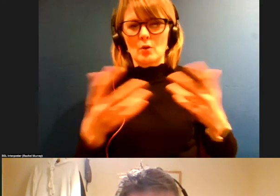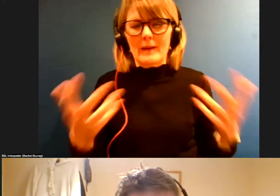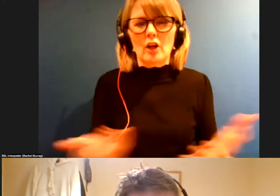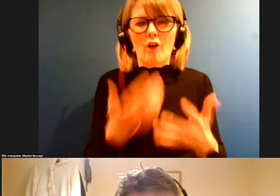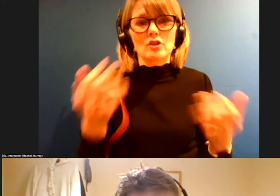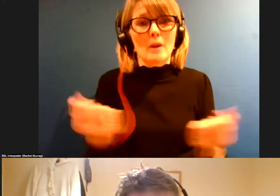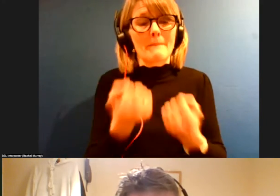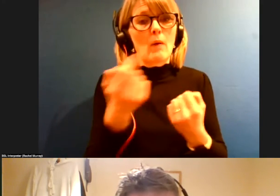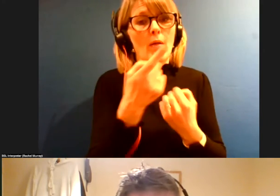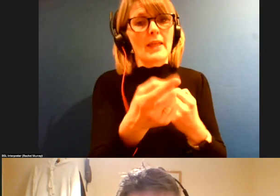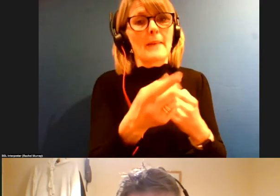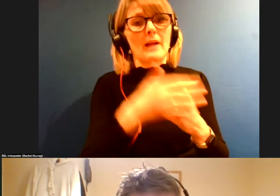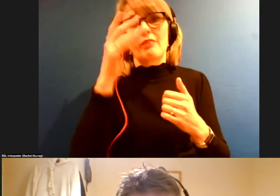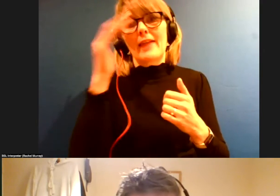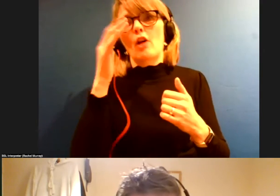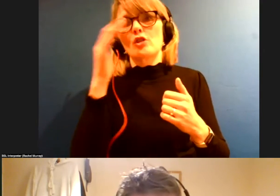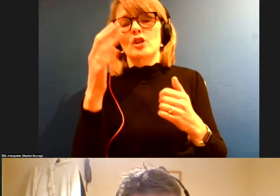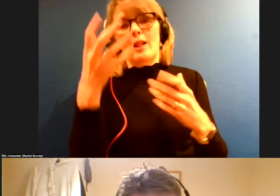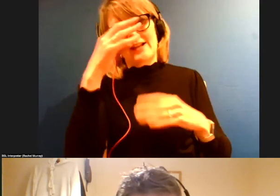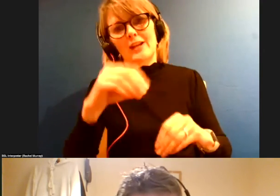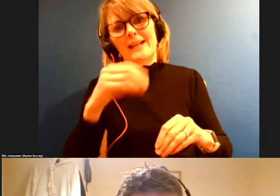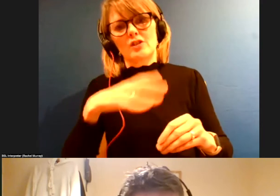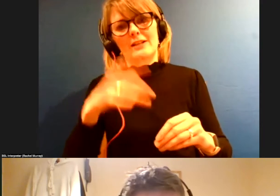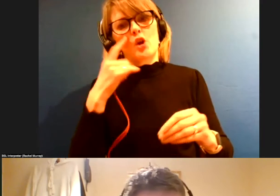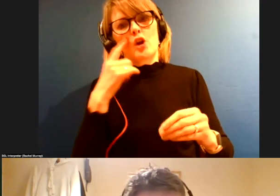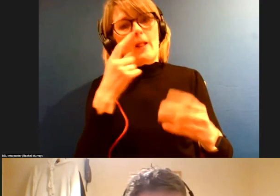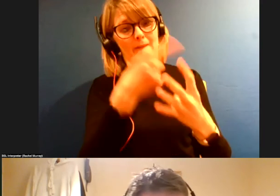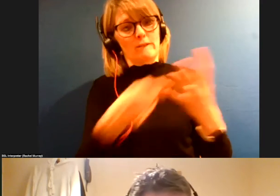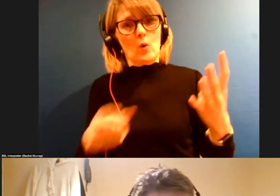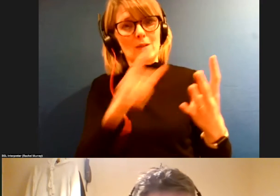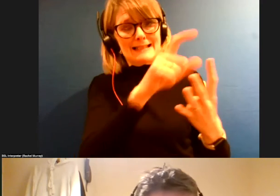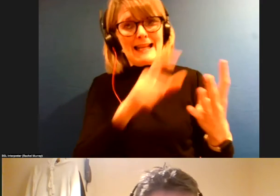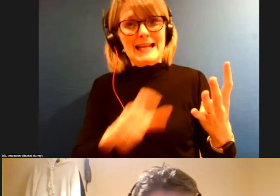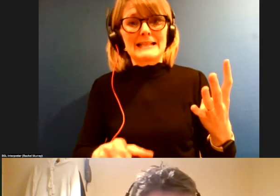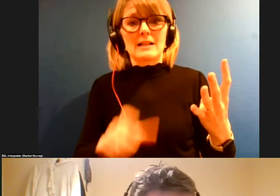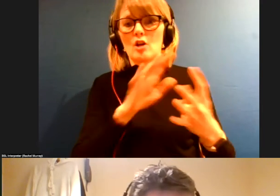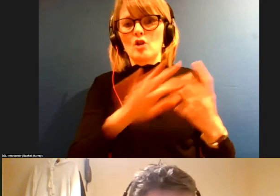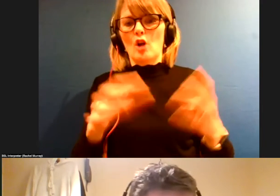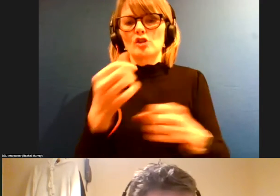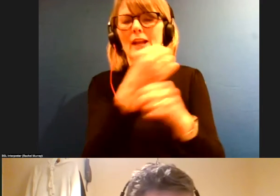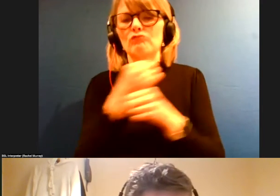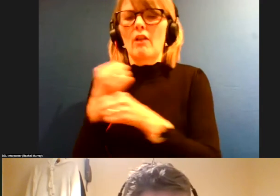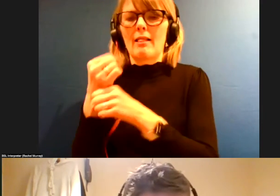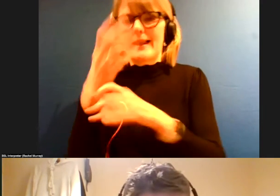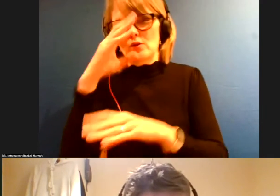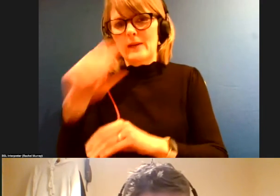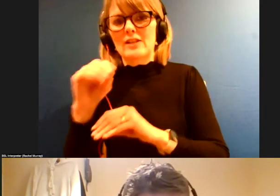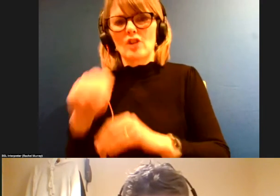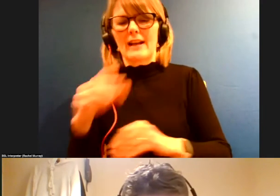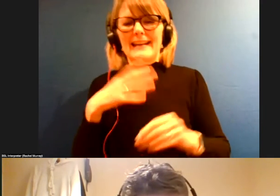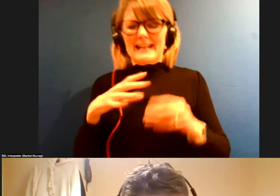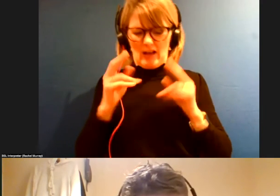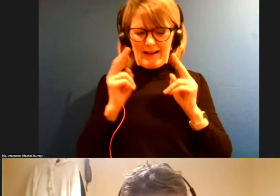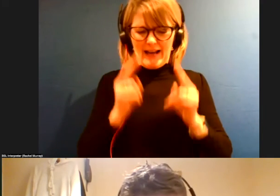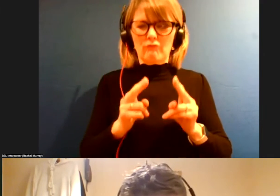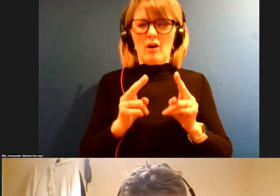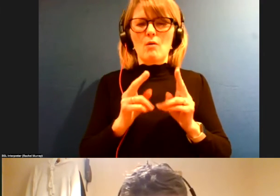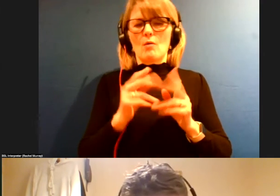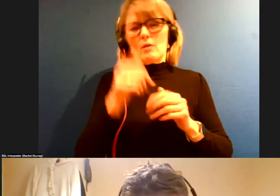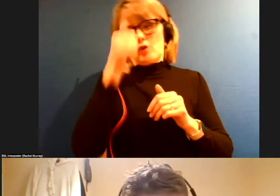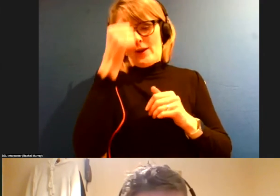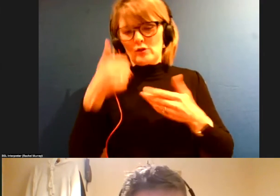at the 4 C's, not just general education, and we need to open it out from the narrow passing of knowledge in a neurotypical